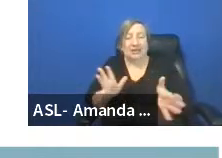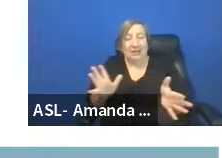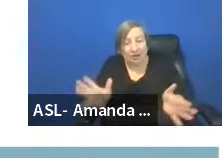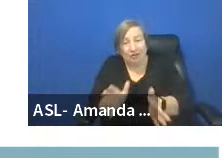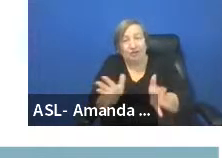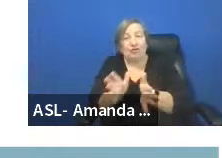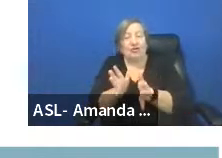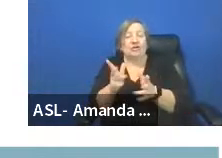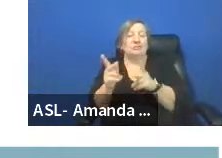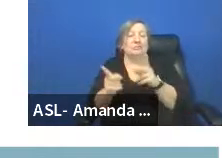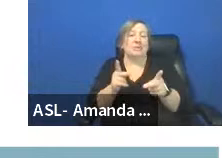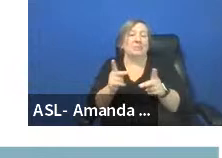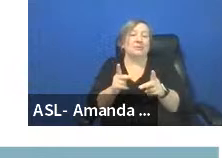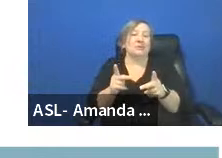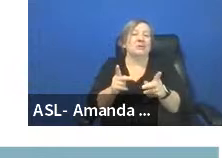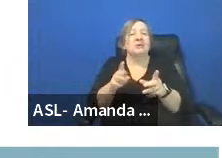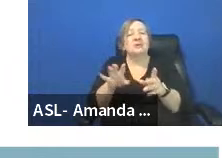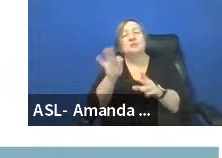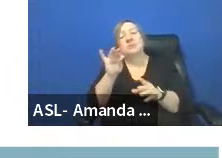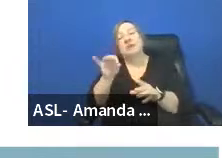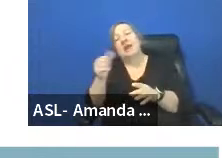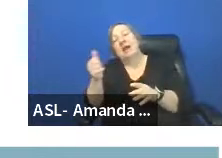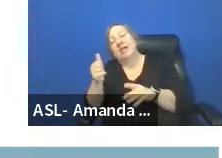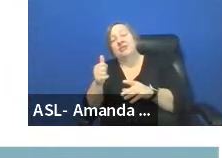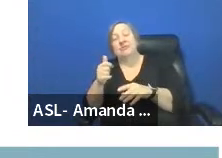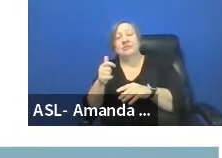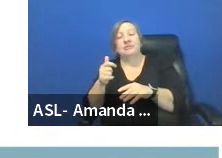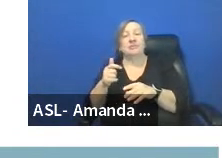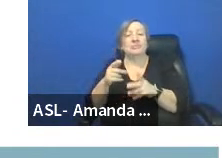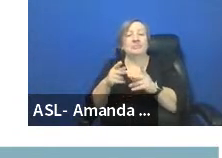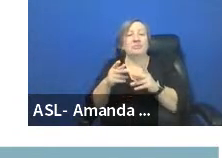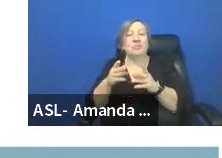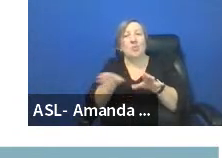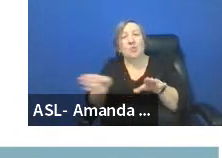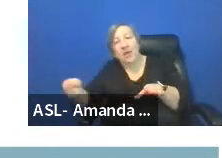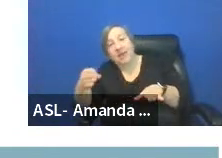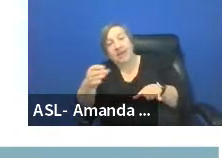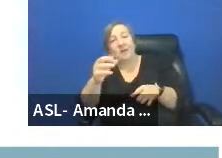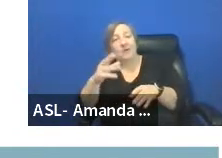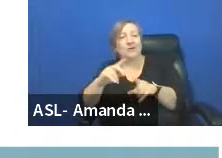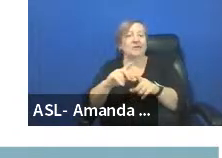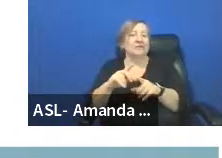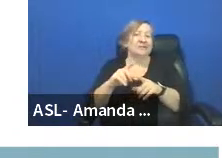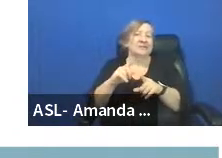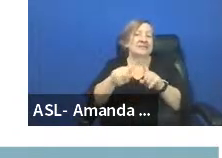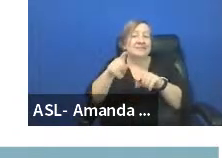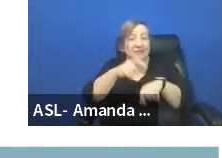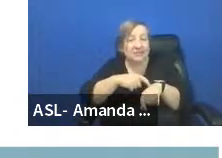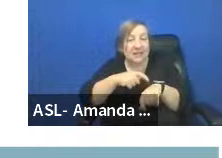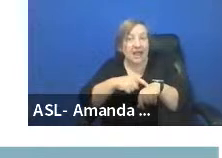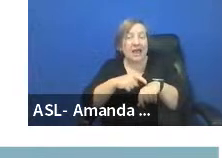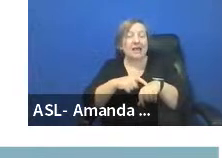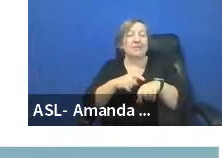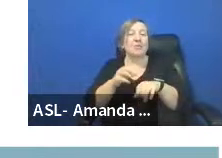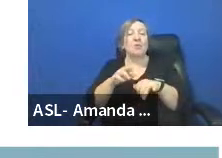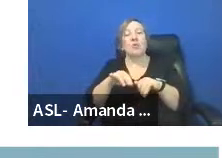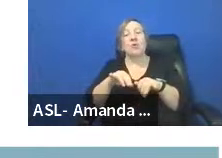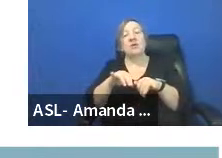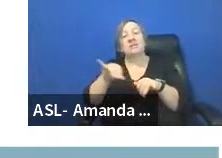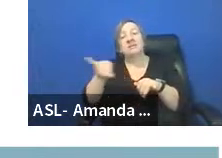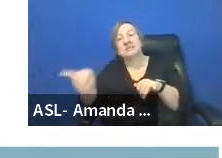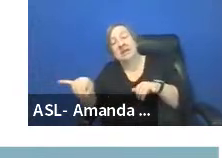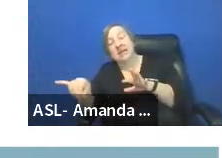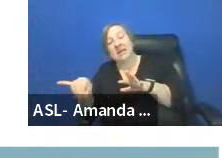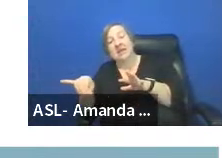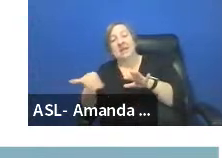encourages people to use different routes during different times, or to stay on one side of the river so that